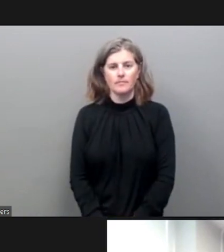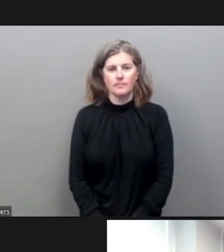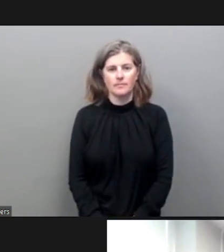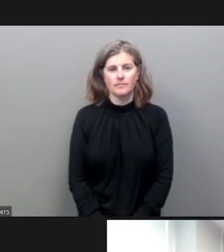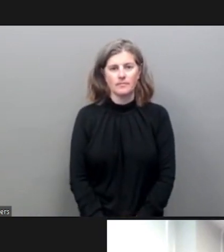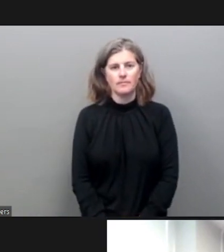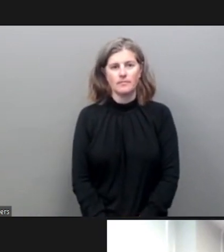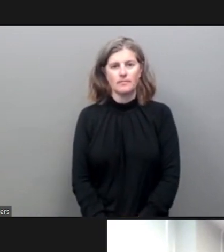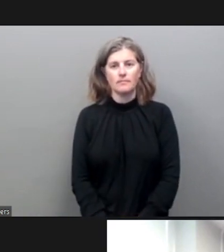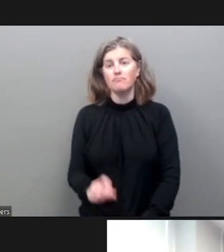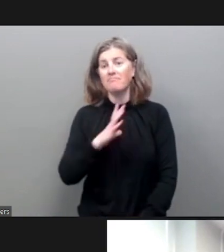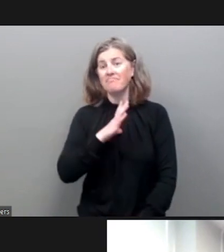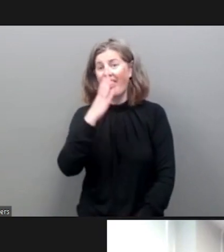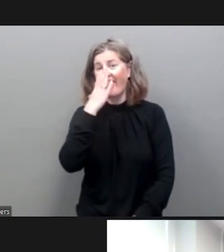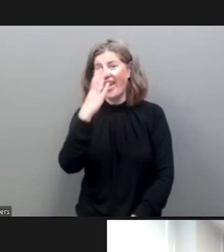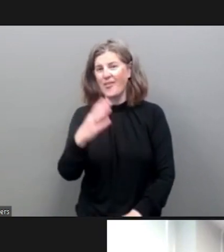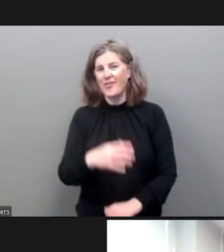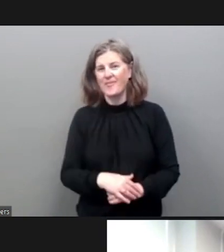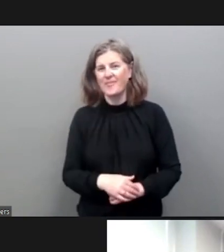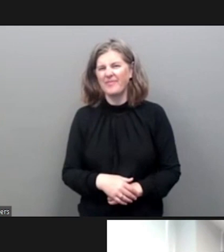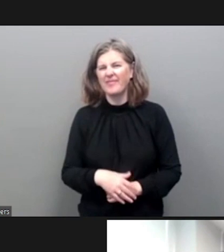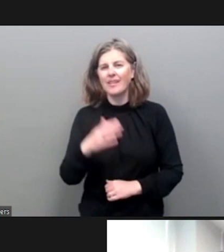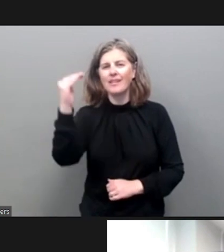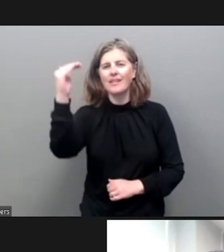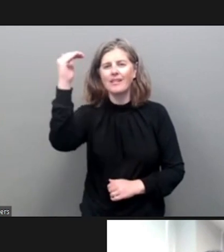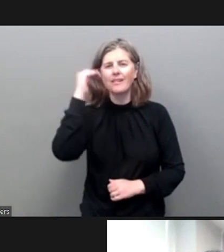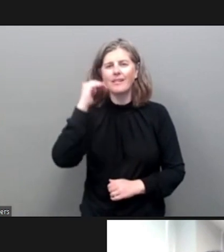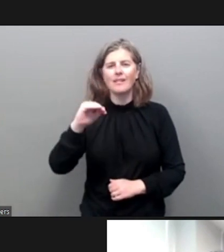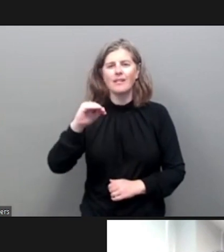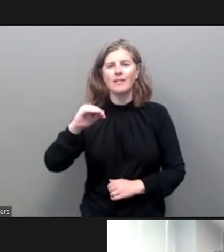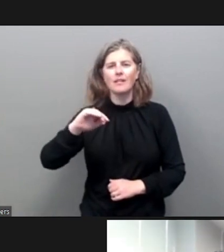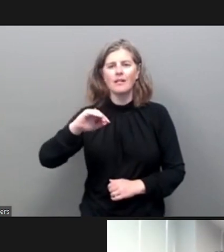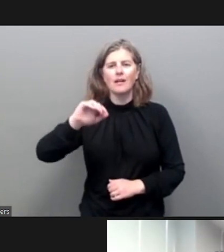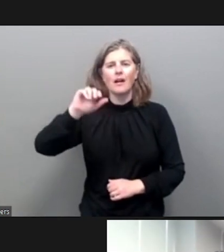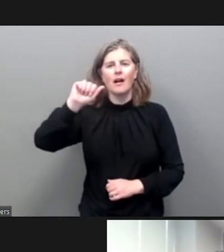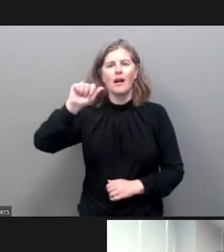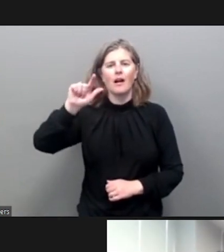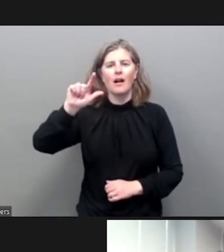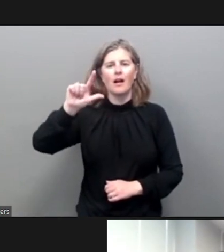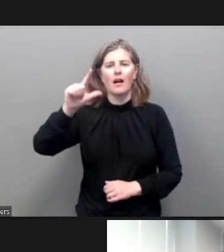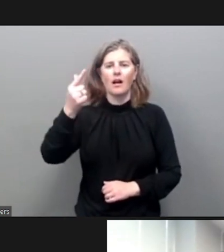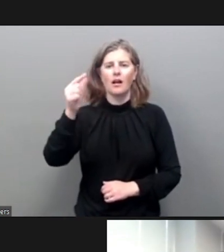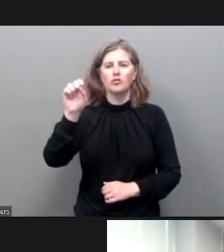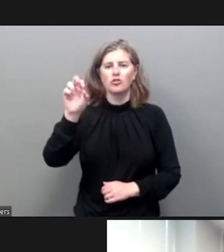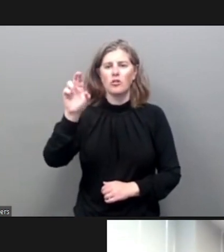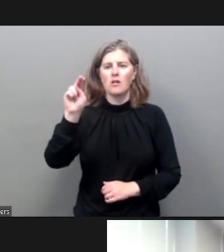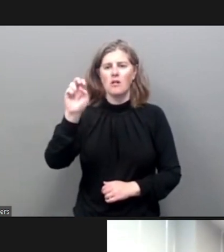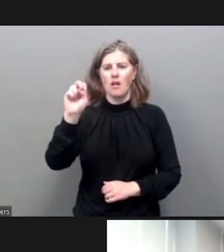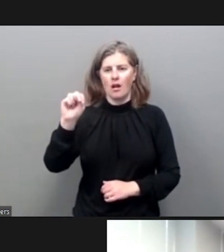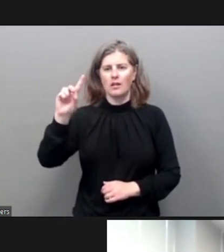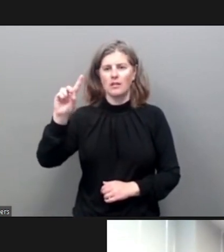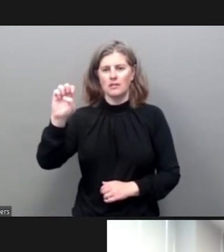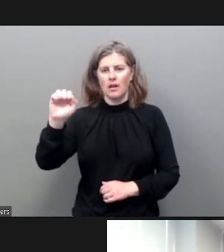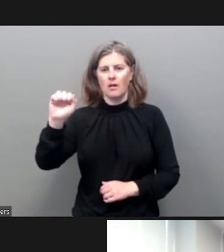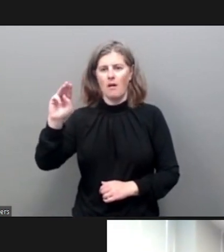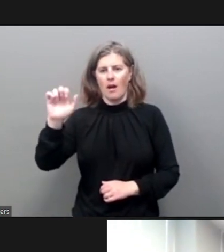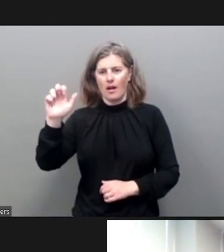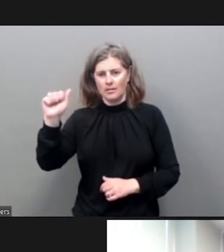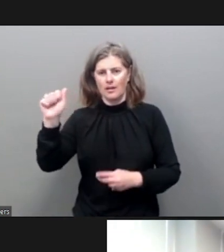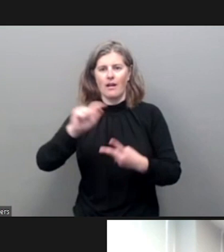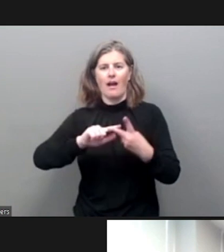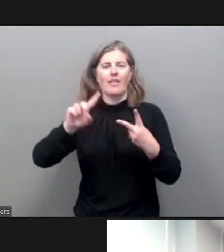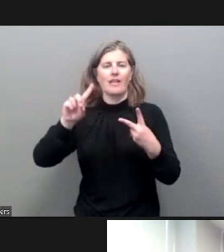Okay, thanks so much. Next, we will turn to Algernon Damasa and followed by Daniel Chacon, and then we'll go back through our second